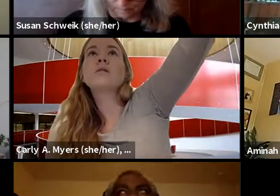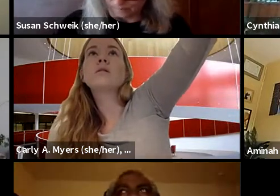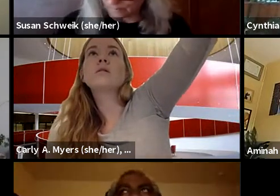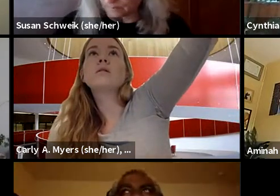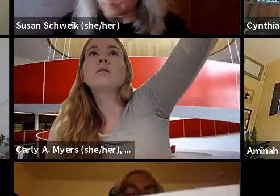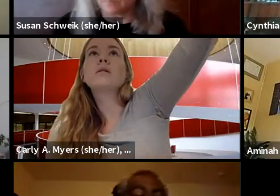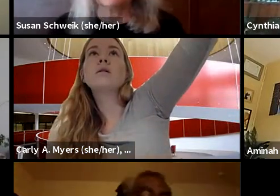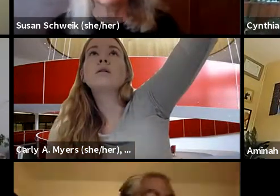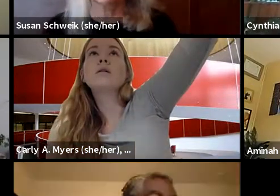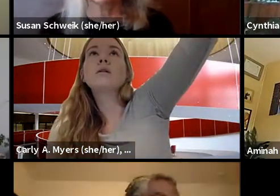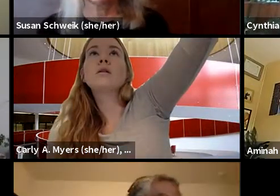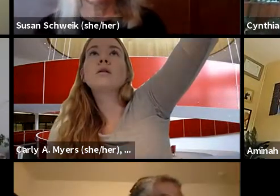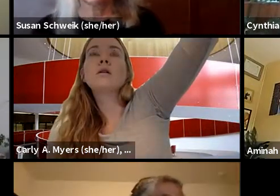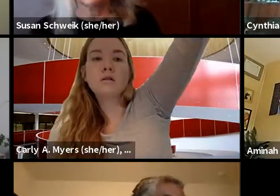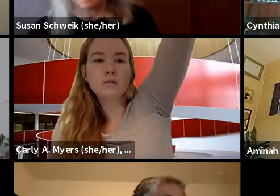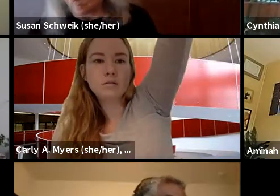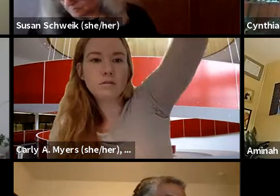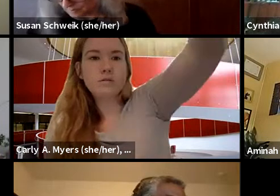all right so